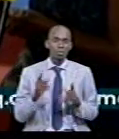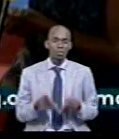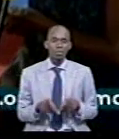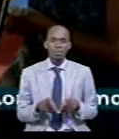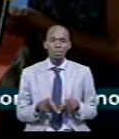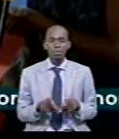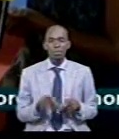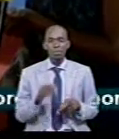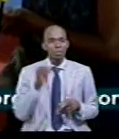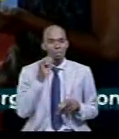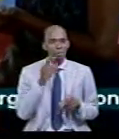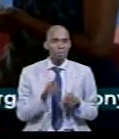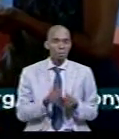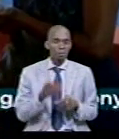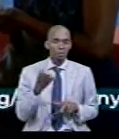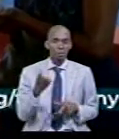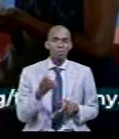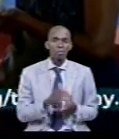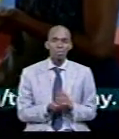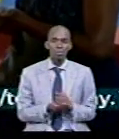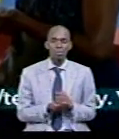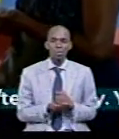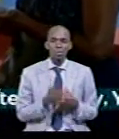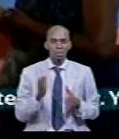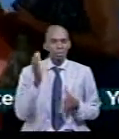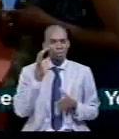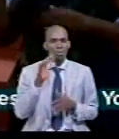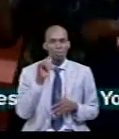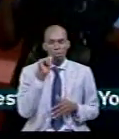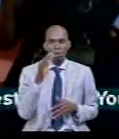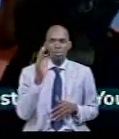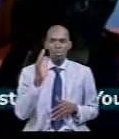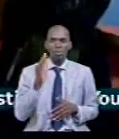Adama Lamte. Let's listen to her testimony.